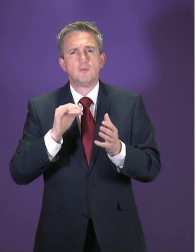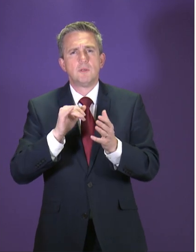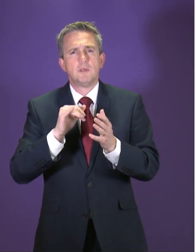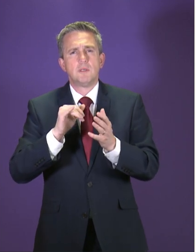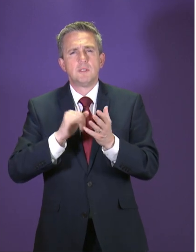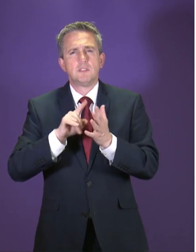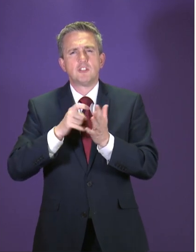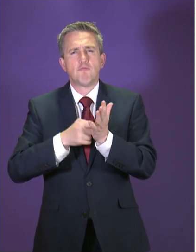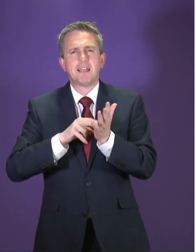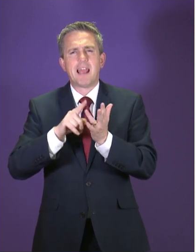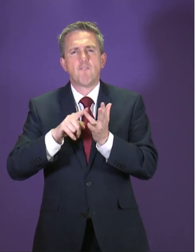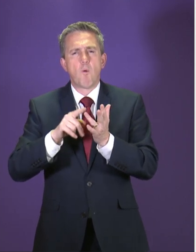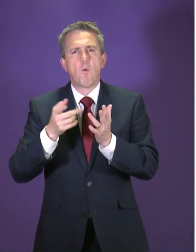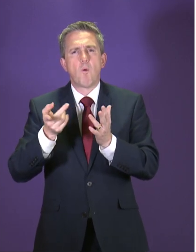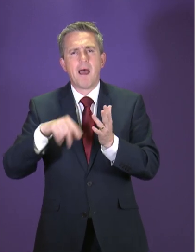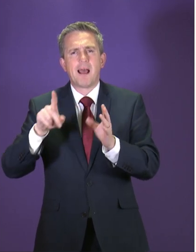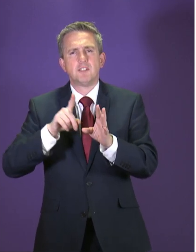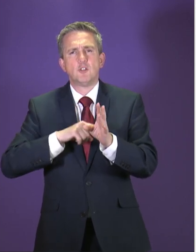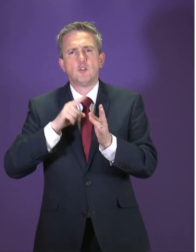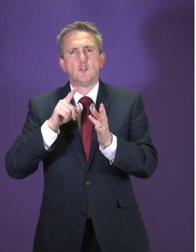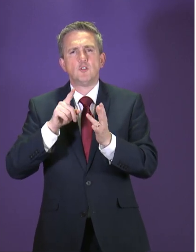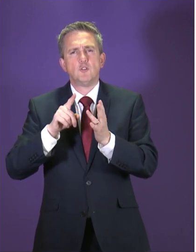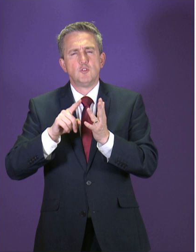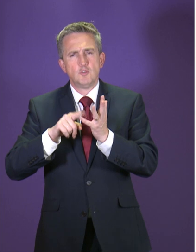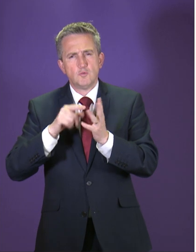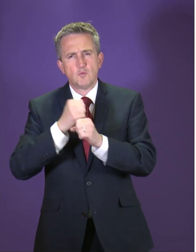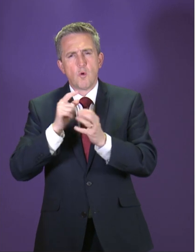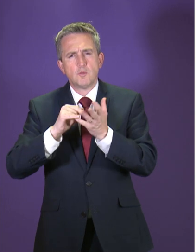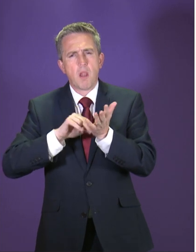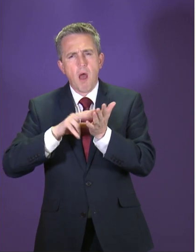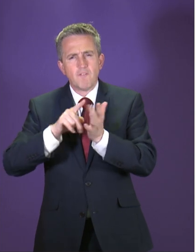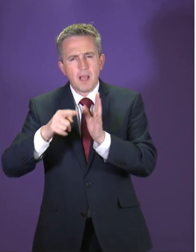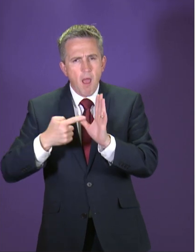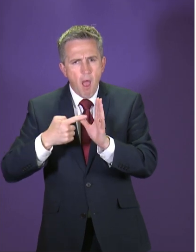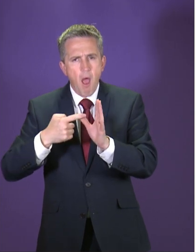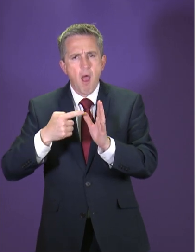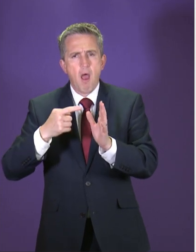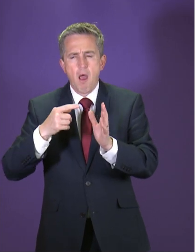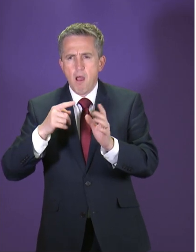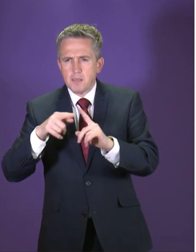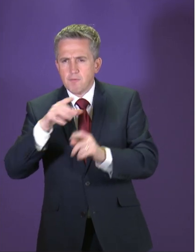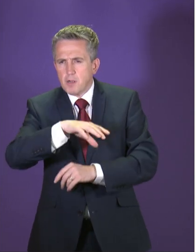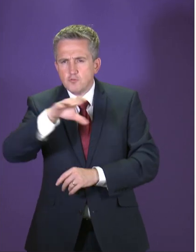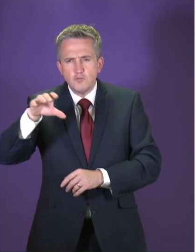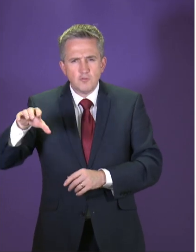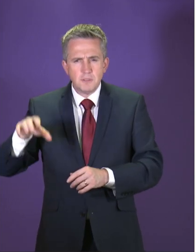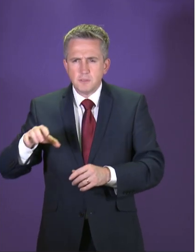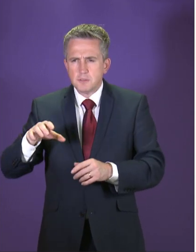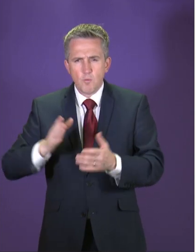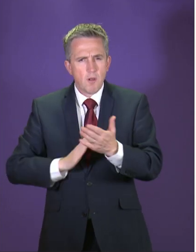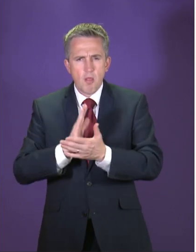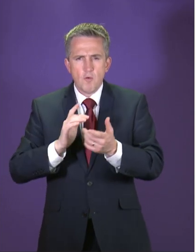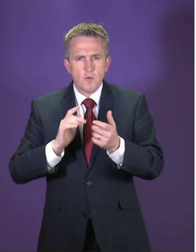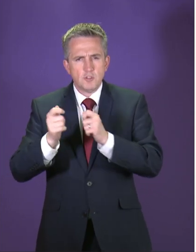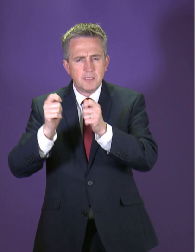was surrounded by the Serbs. And Ibrahim Spasic,